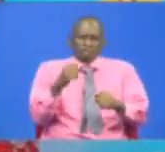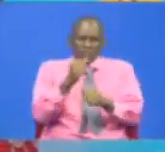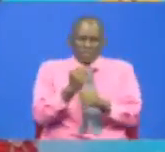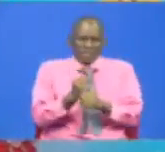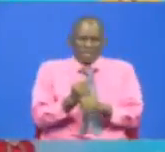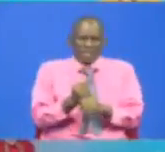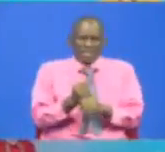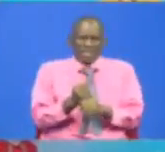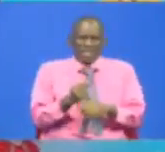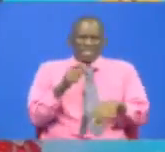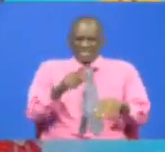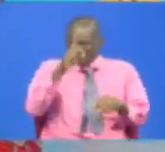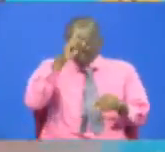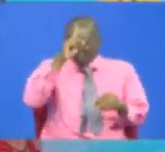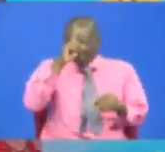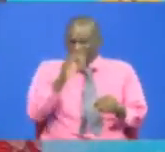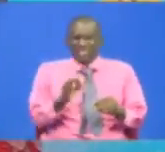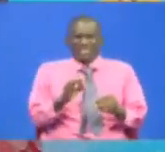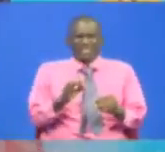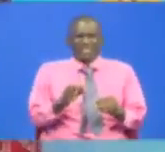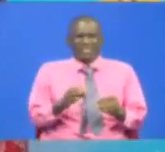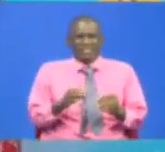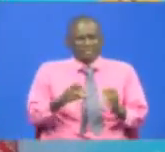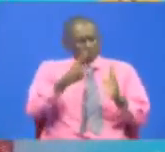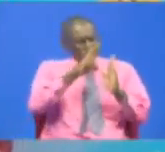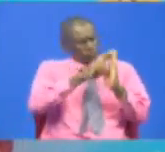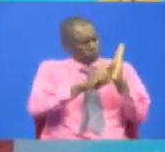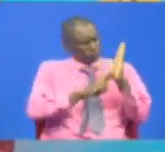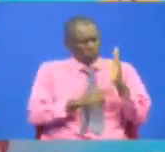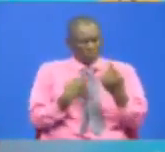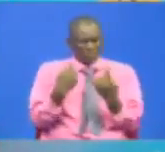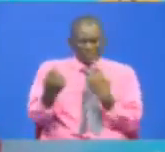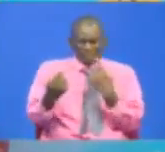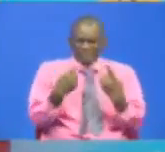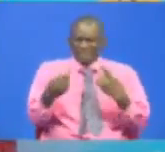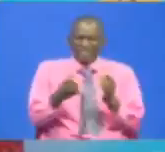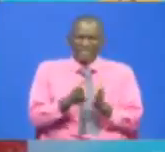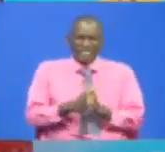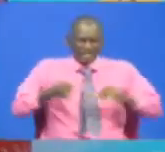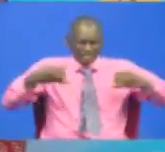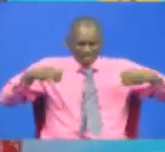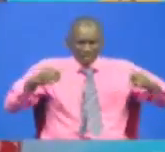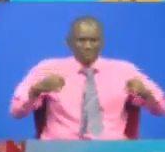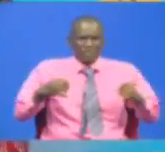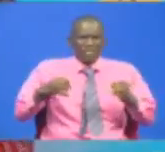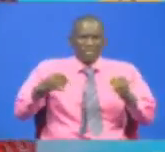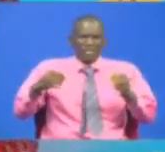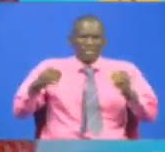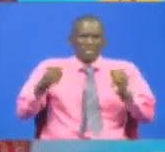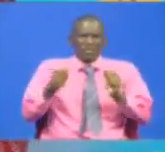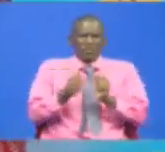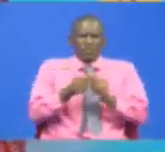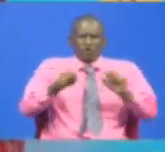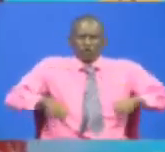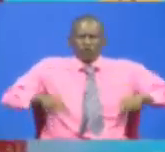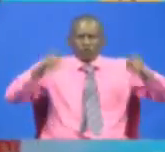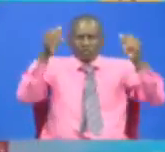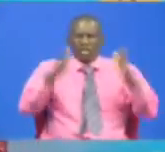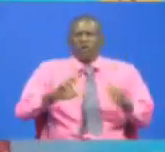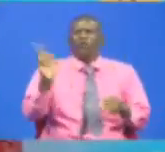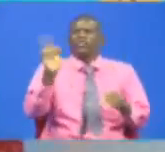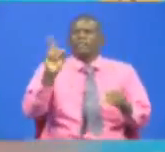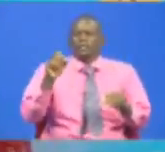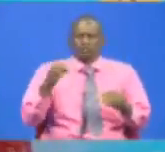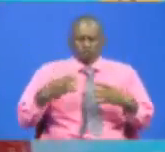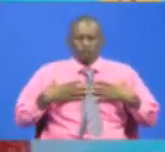along very strict guidelines discussed and executed with the officers of the Ministry